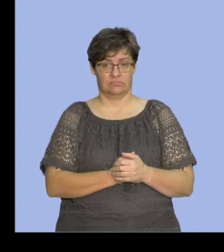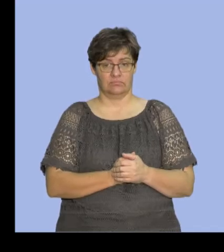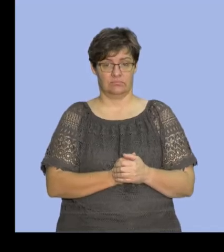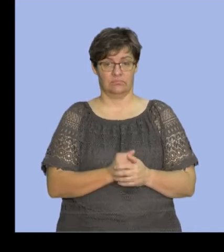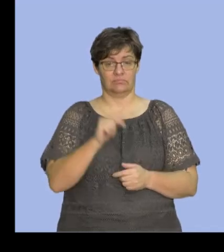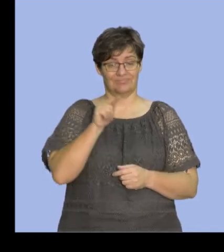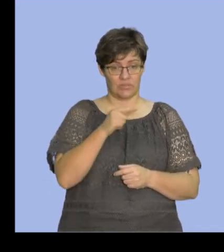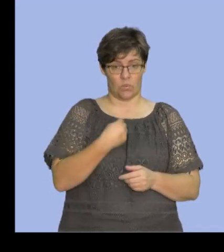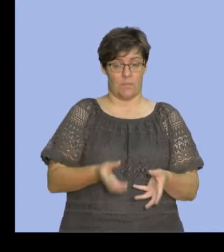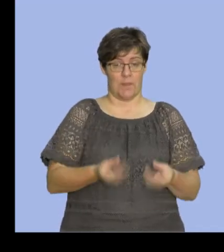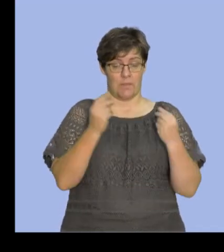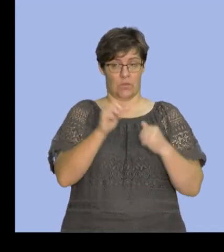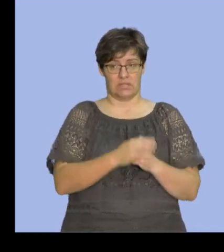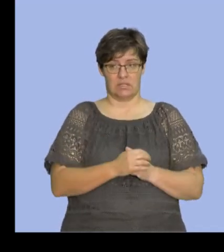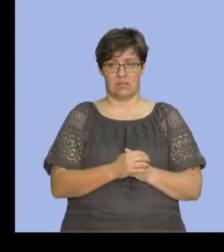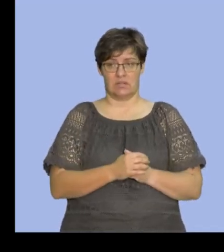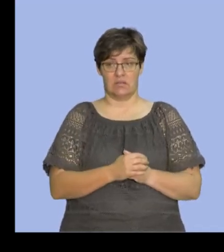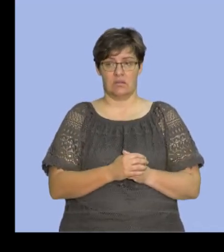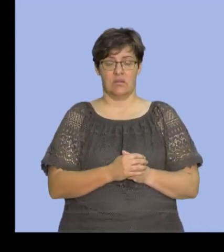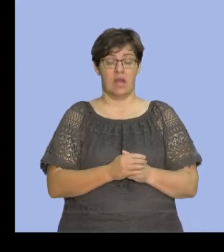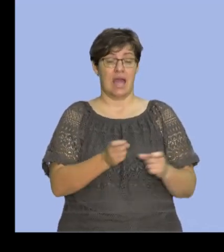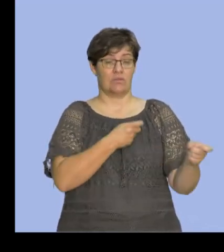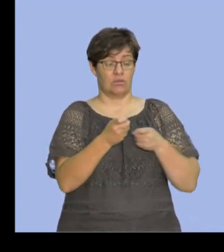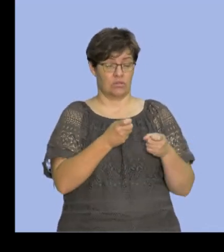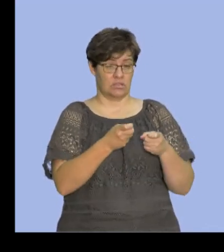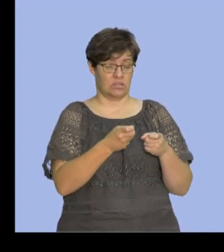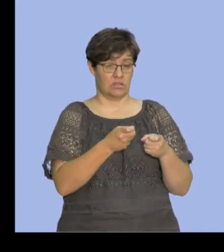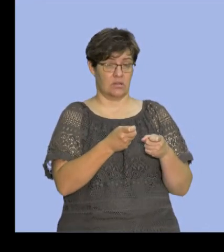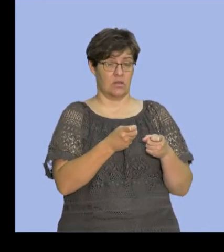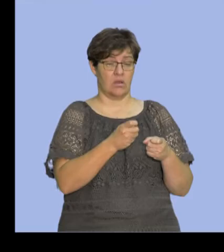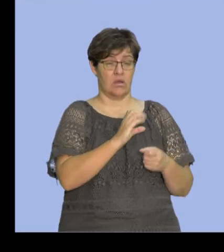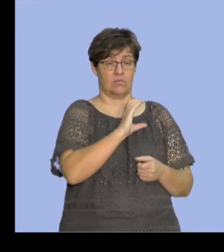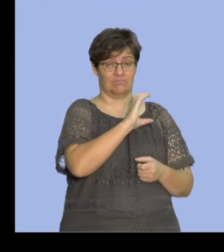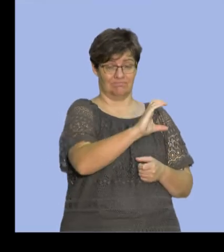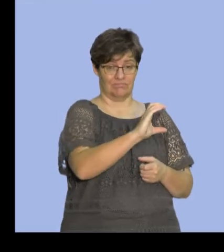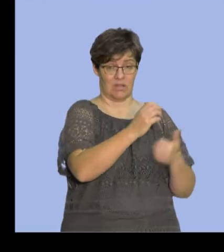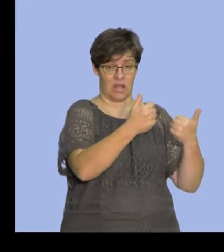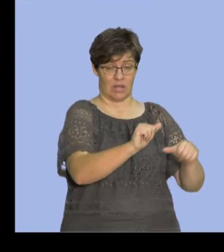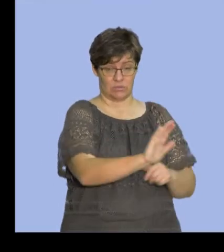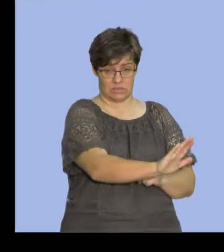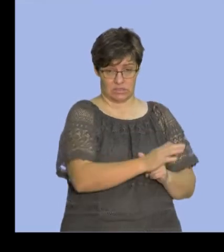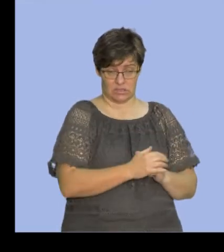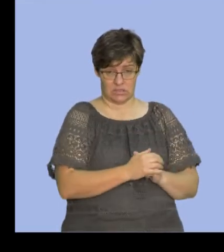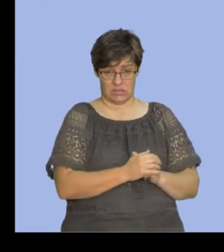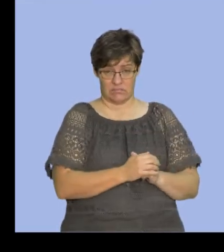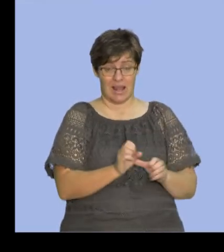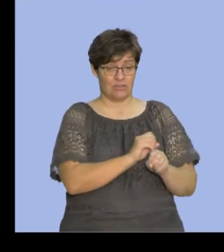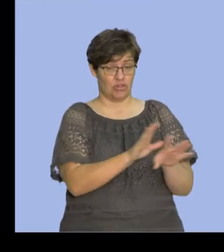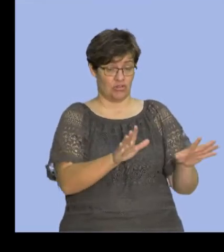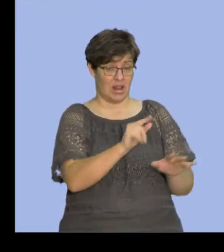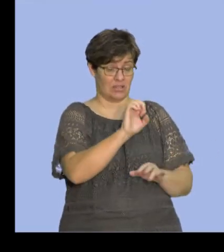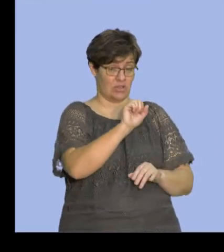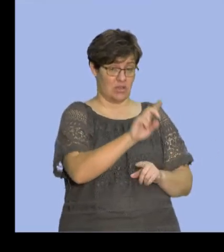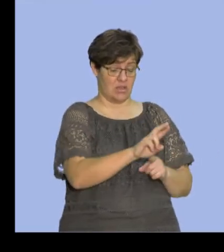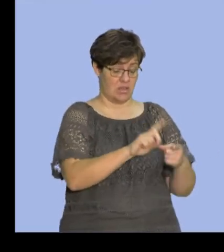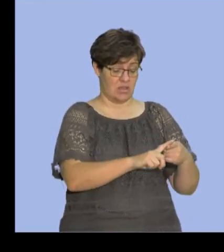this is what we have. You have the creditors control account, right? Remember that's in your general ledger,